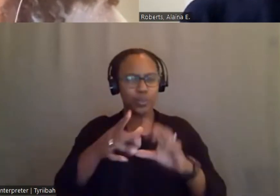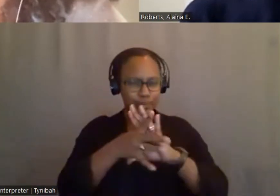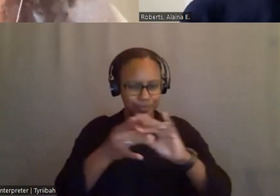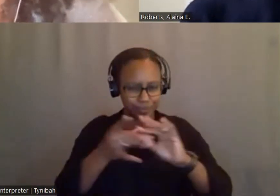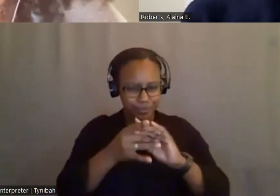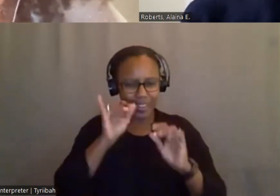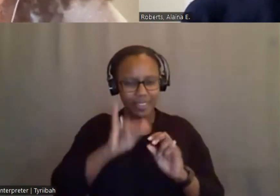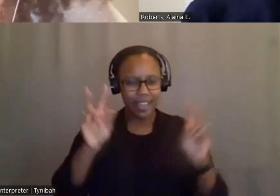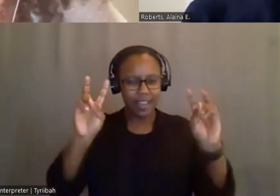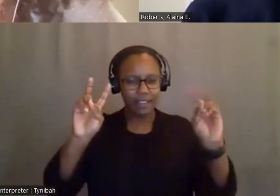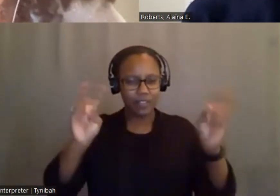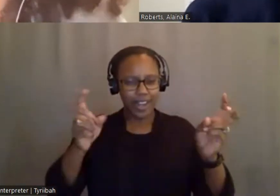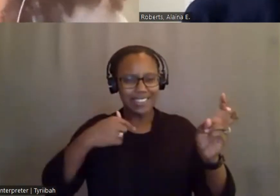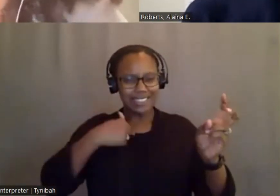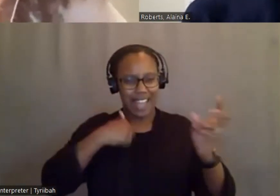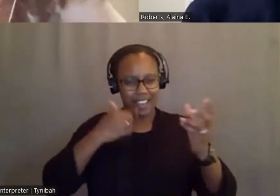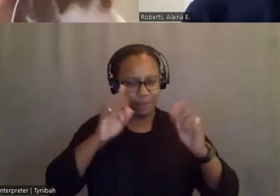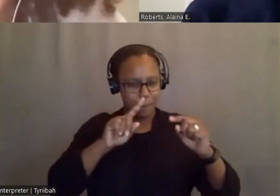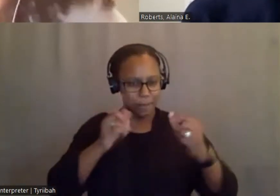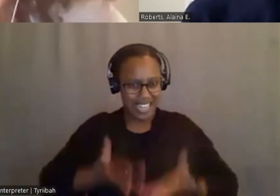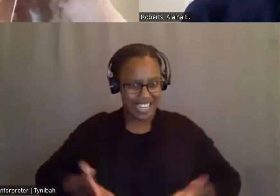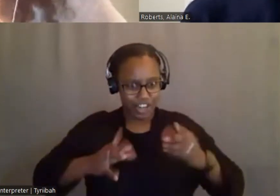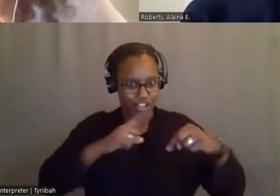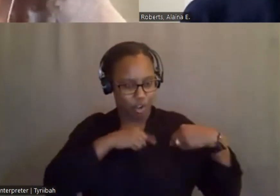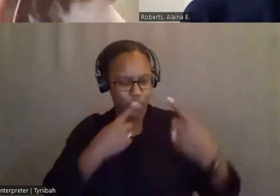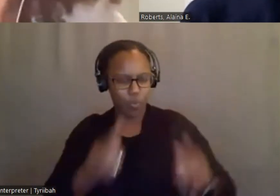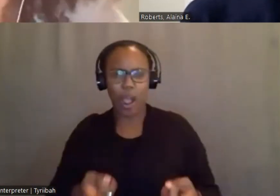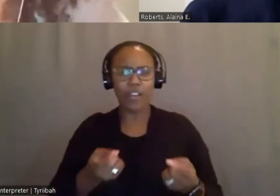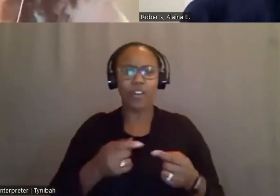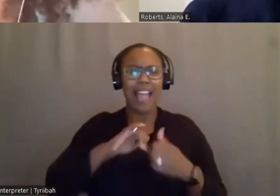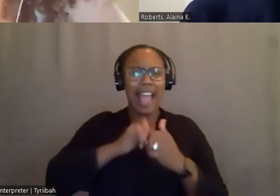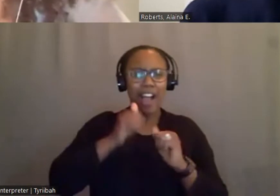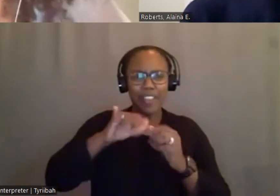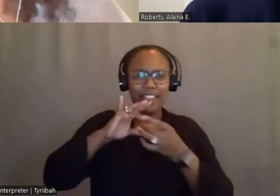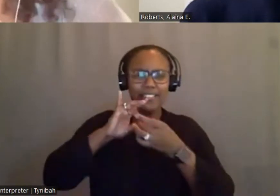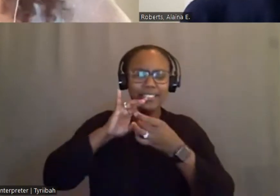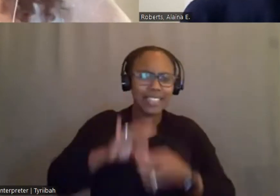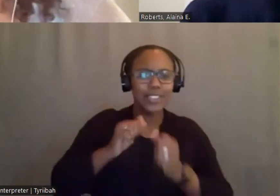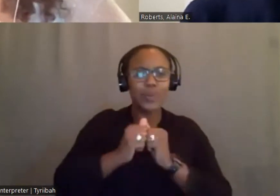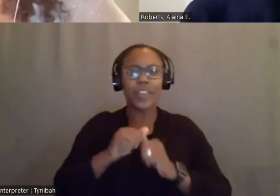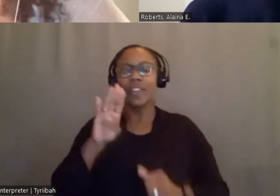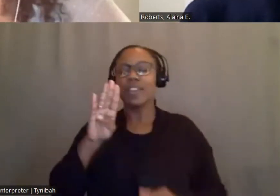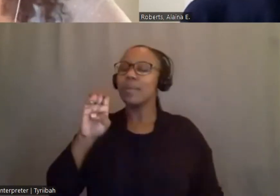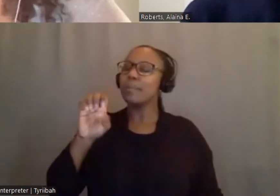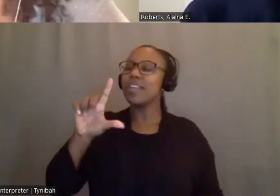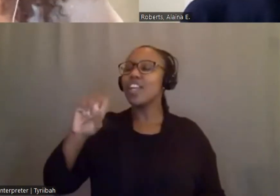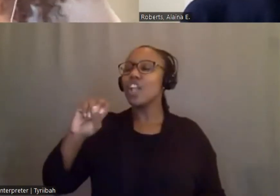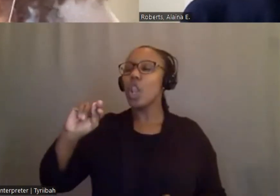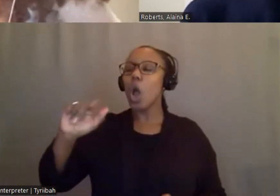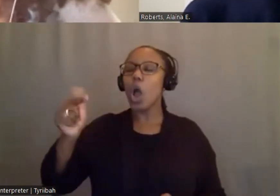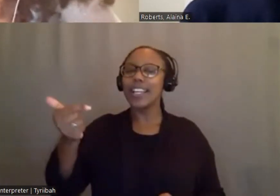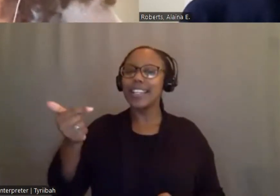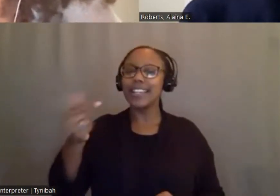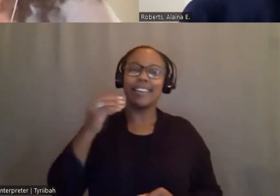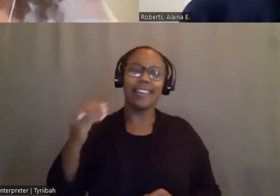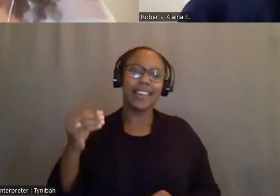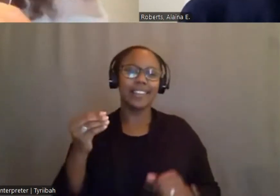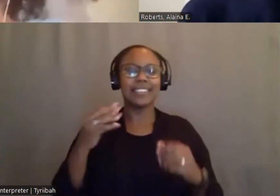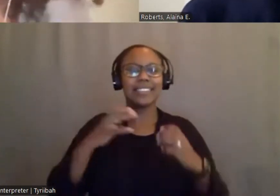tied into these ideas of belonging and citizenship and land within Indian nations and the United States?